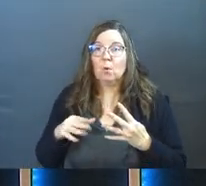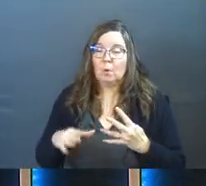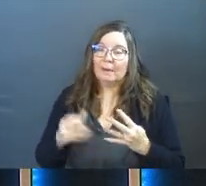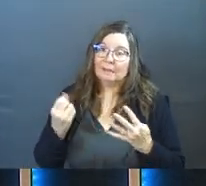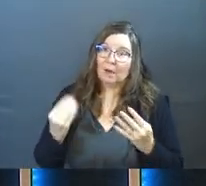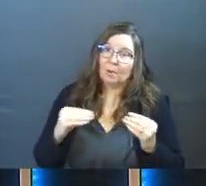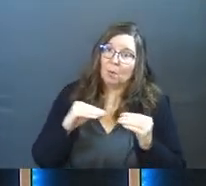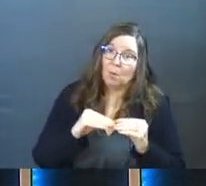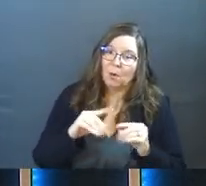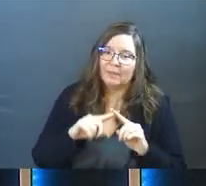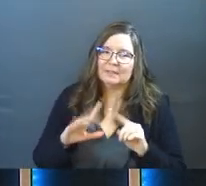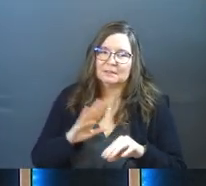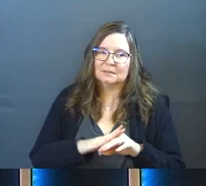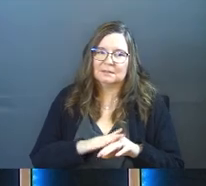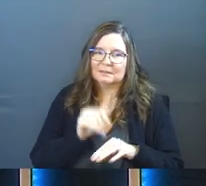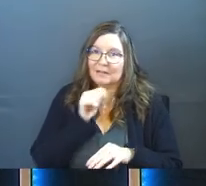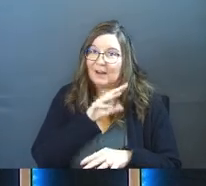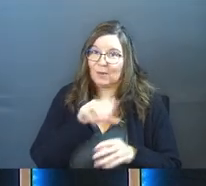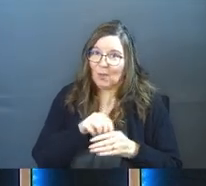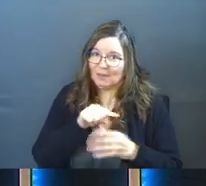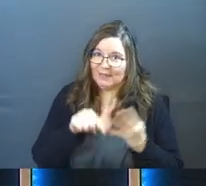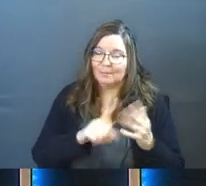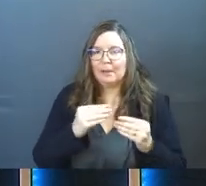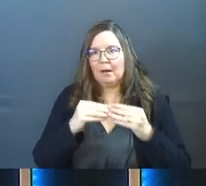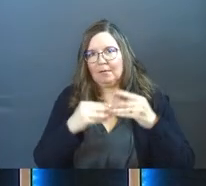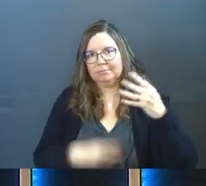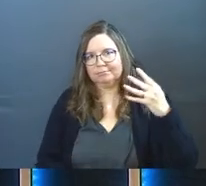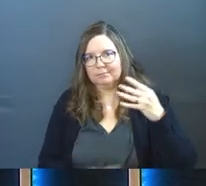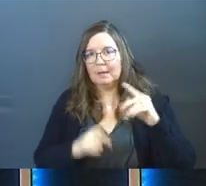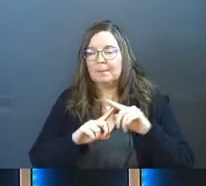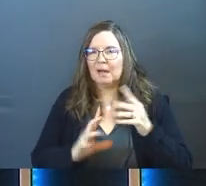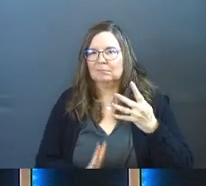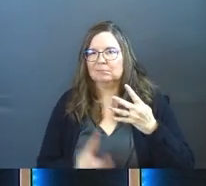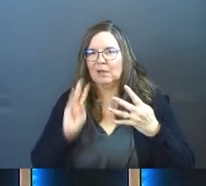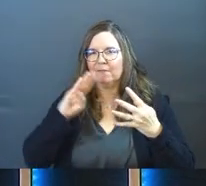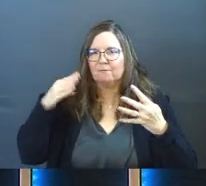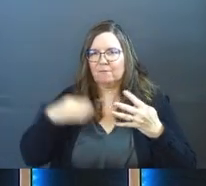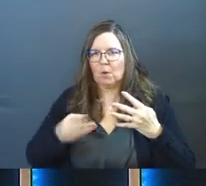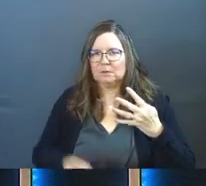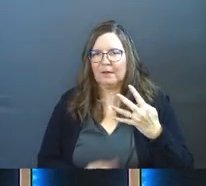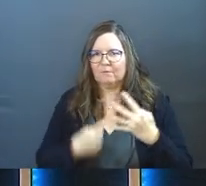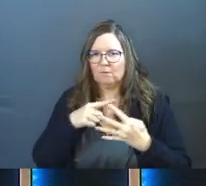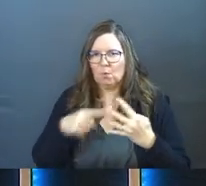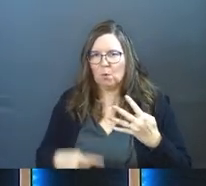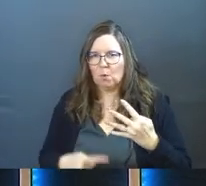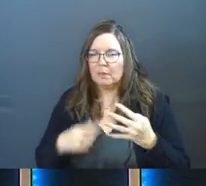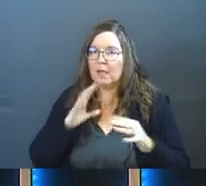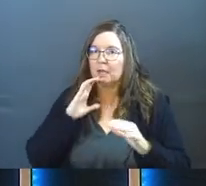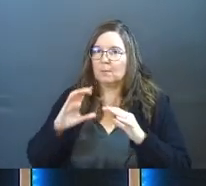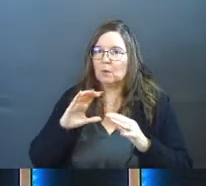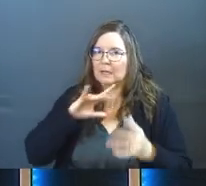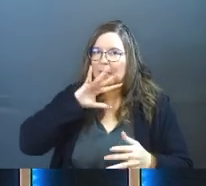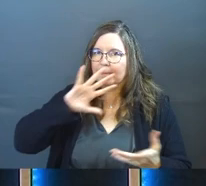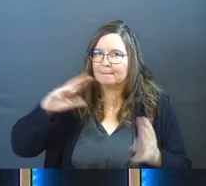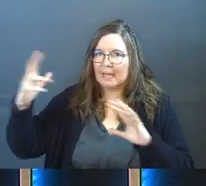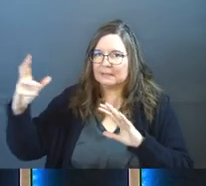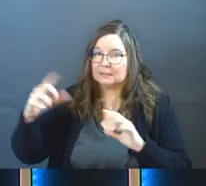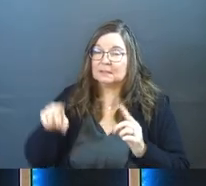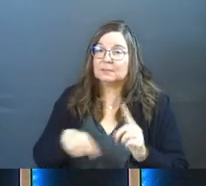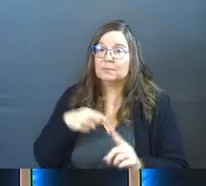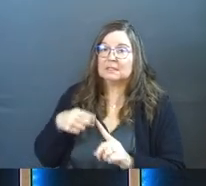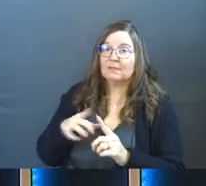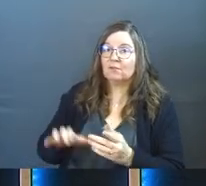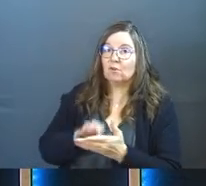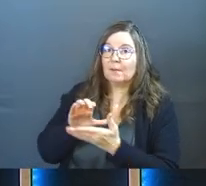are more, this is not an all-inclusive list, but what are four ways that communication can get messy, specifically